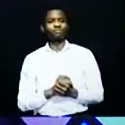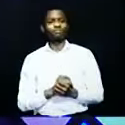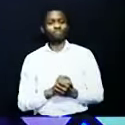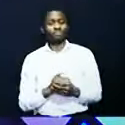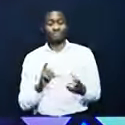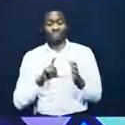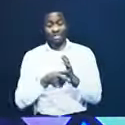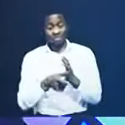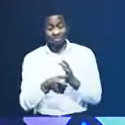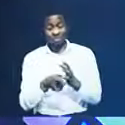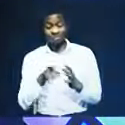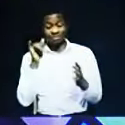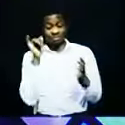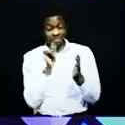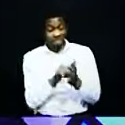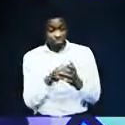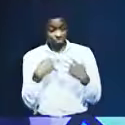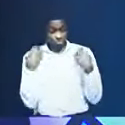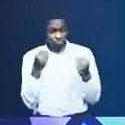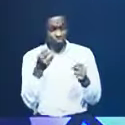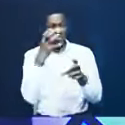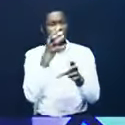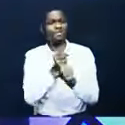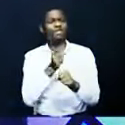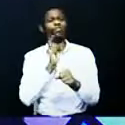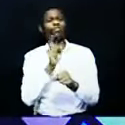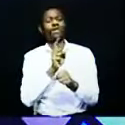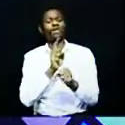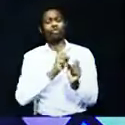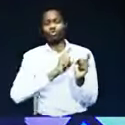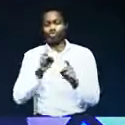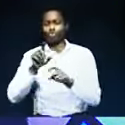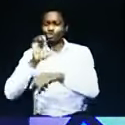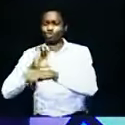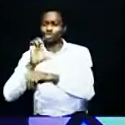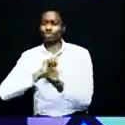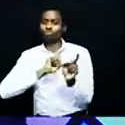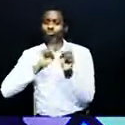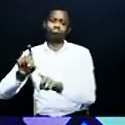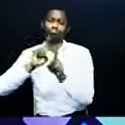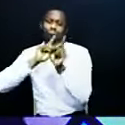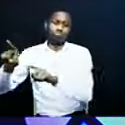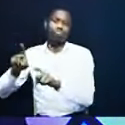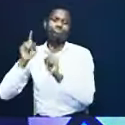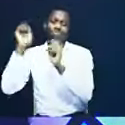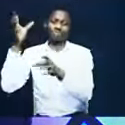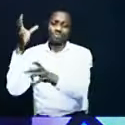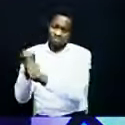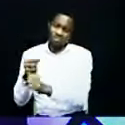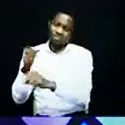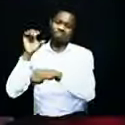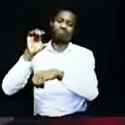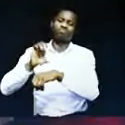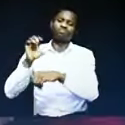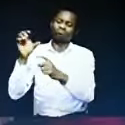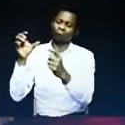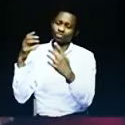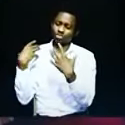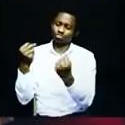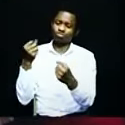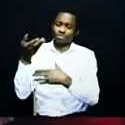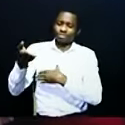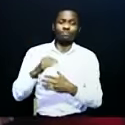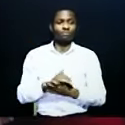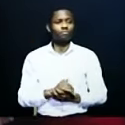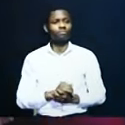the believers, in the midst of the assembly of the believers, there's strength. Iti wa a Christopher and I said GDFO bedroom no